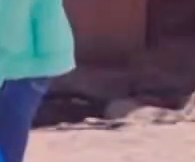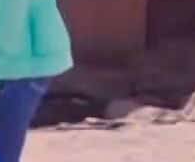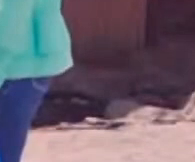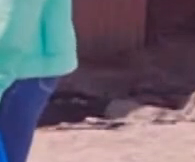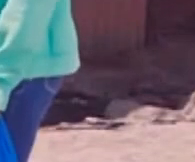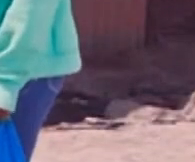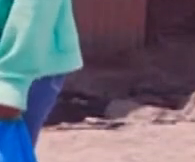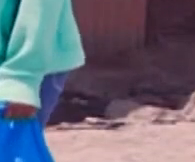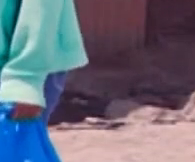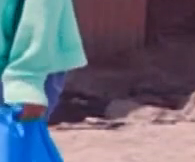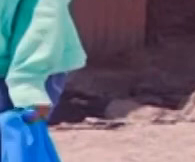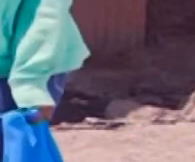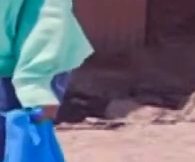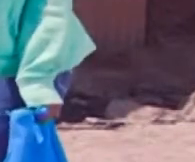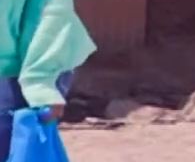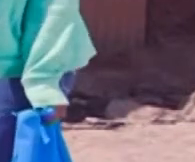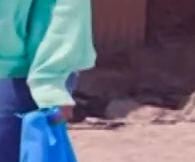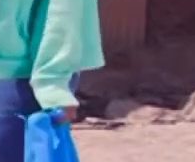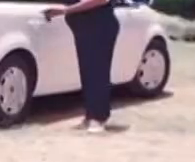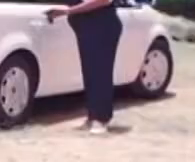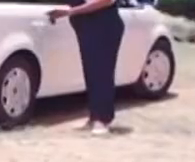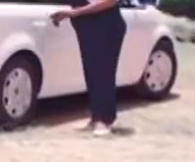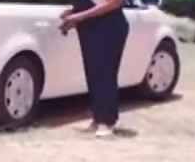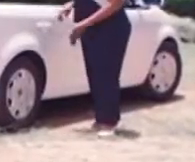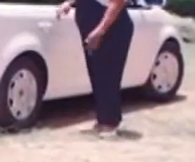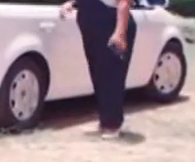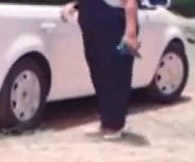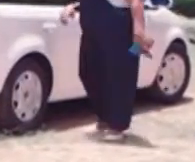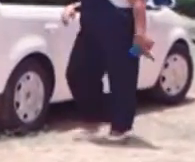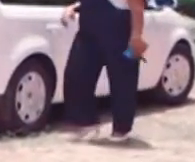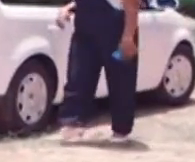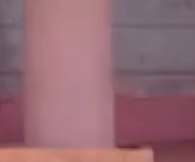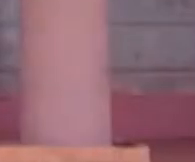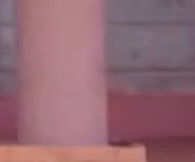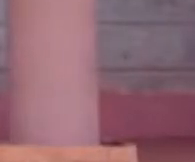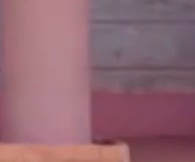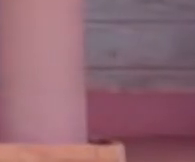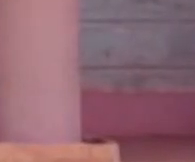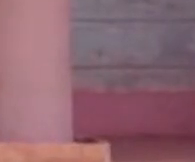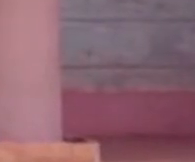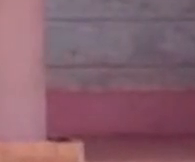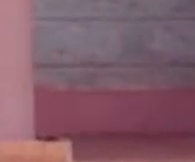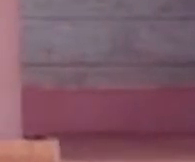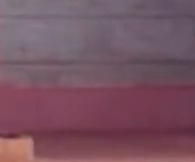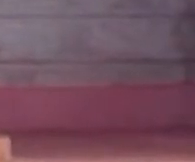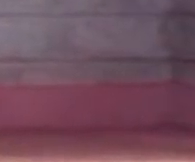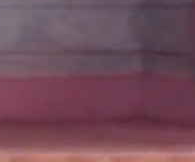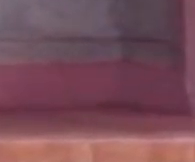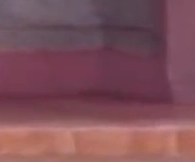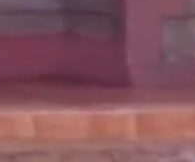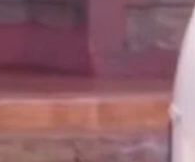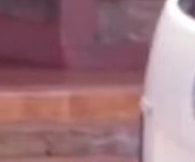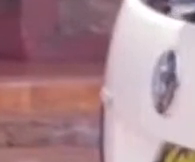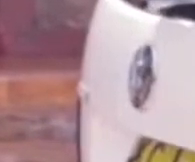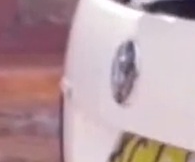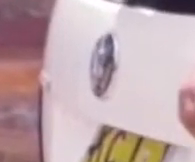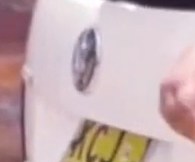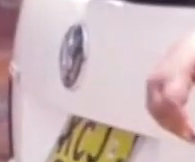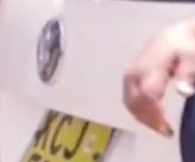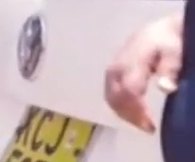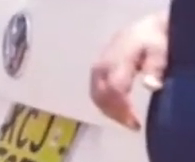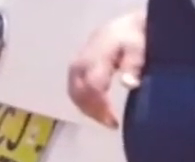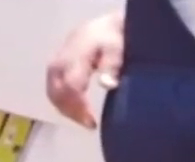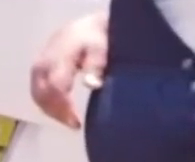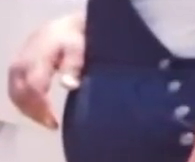enda mtuwakilishe sisi wale tulishindwa na masomo vipoa. When Angela and Kristi meet at the university, their bond somehow clicks. Dad is somewhere